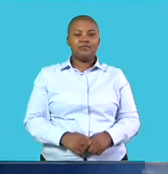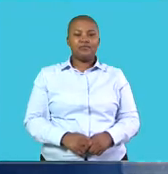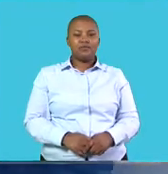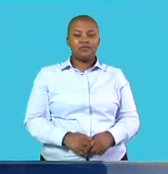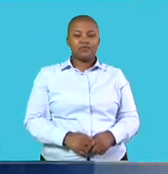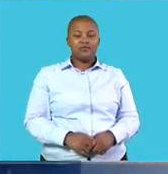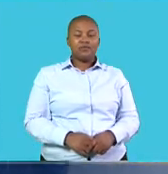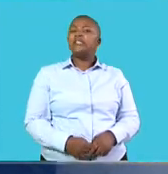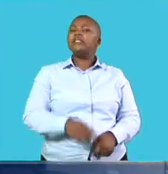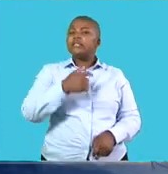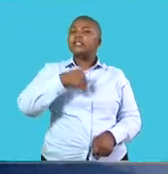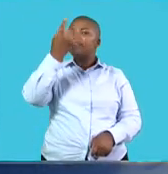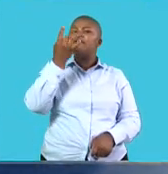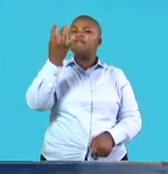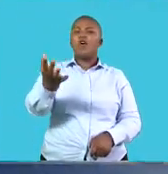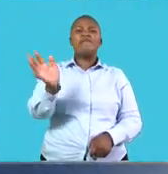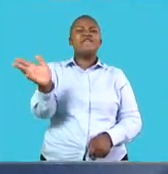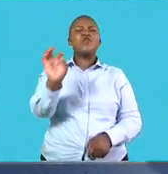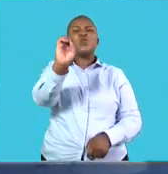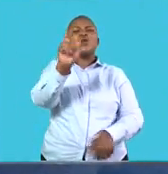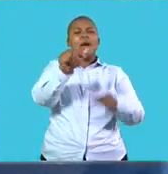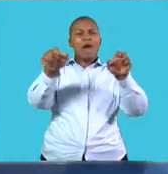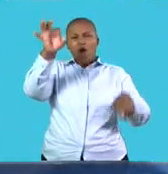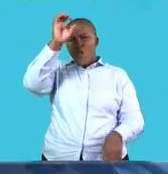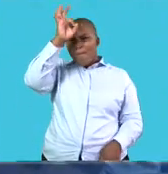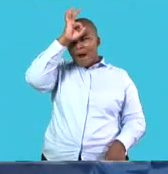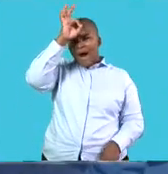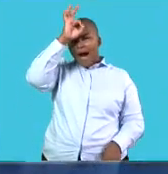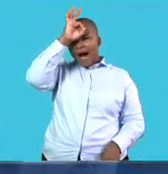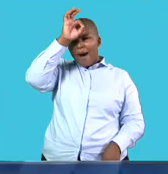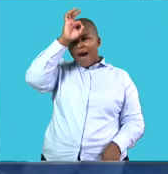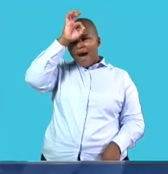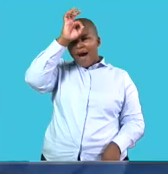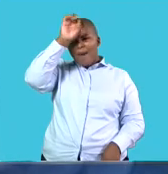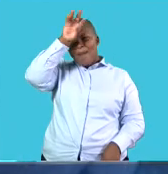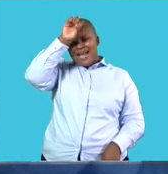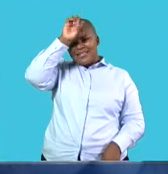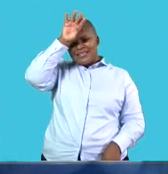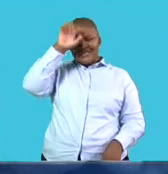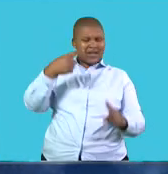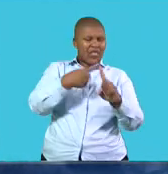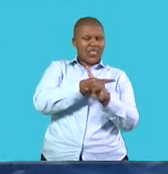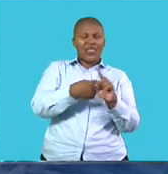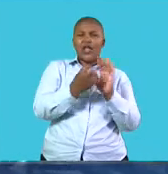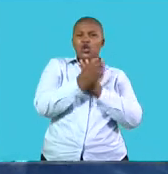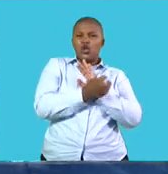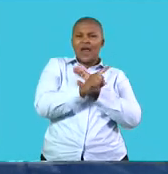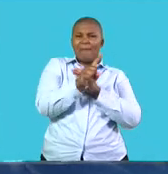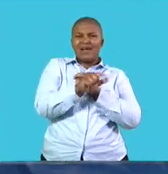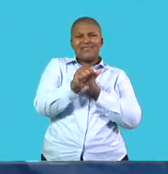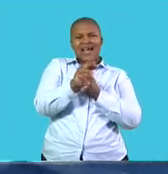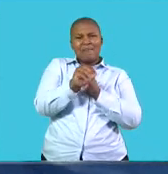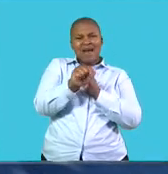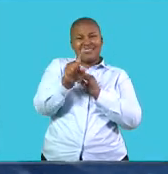were people that were called Zamazamas, highly trained, highly armed. We don't know where they come